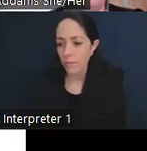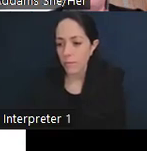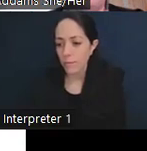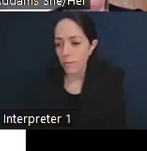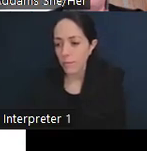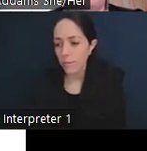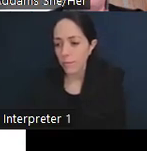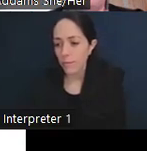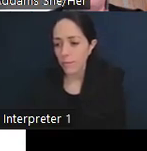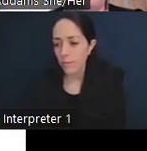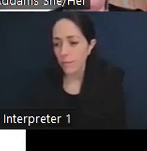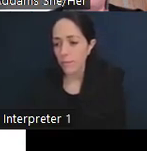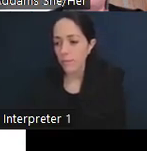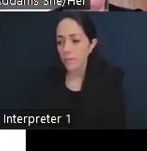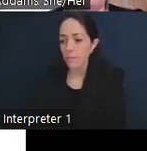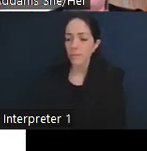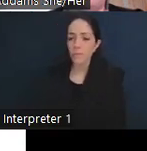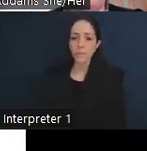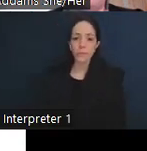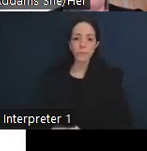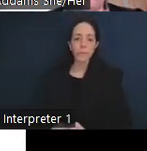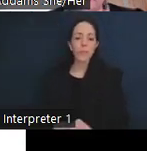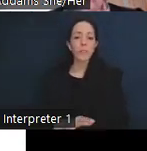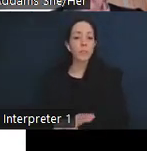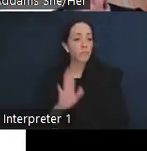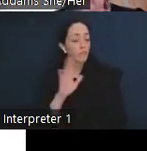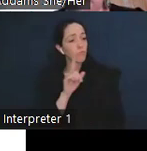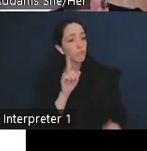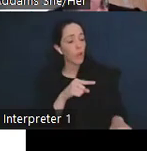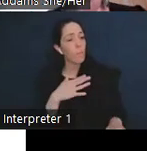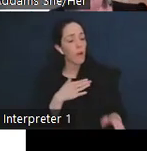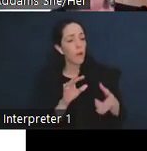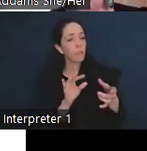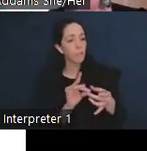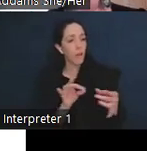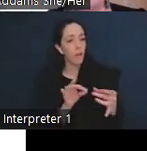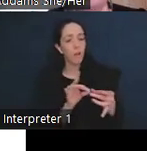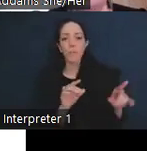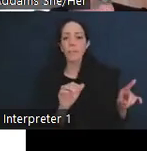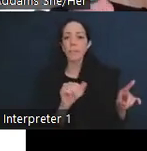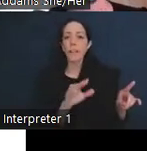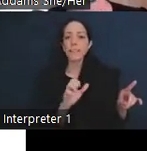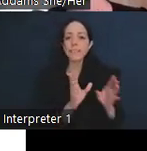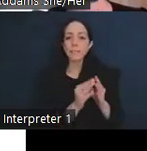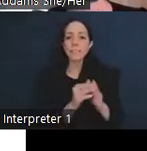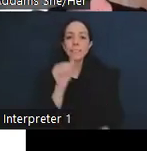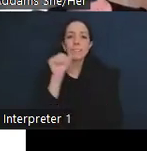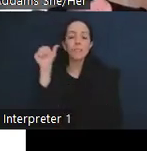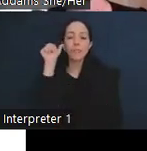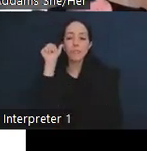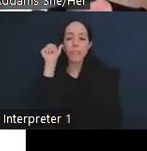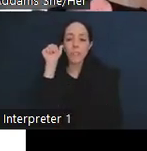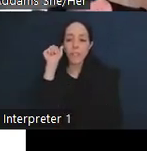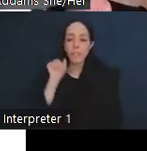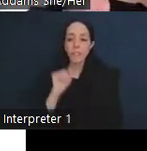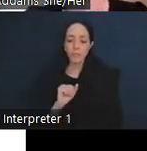Yeah, this is Carissa Bishop, if I could speak to that, which that was my comment in the ACE meeting yesterday. And I